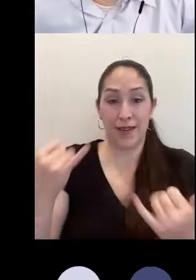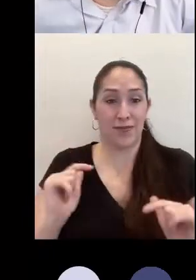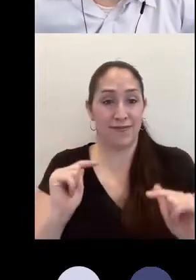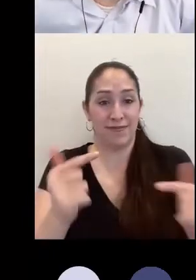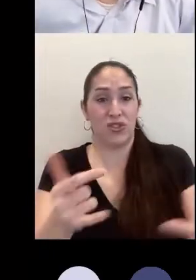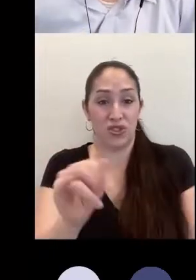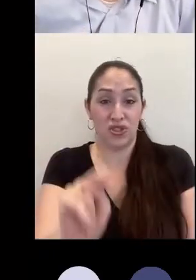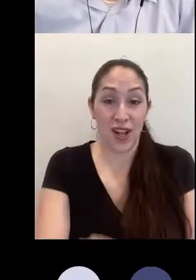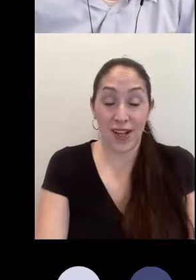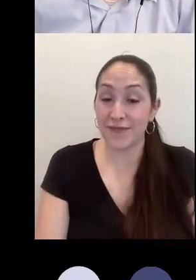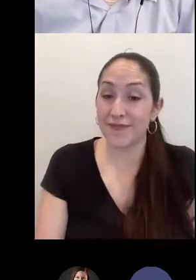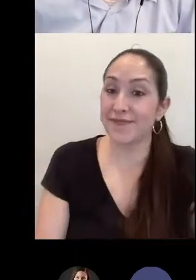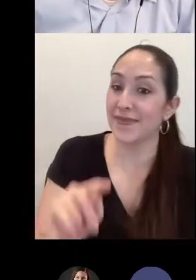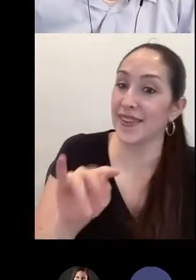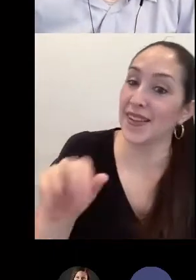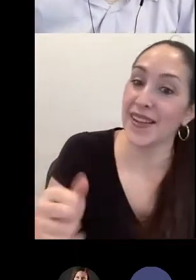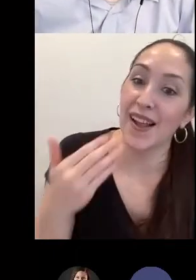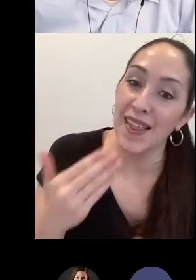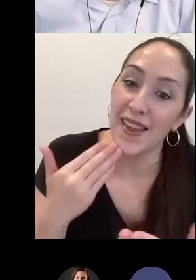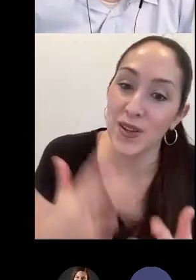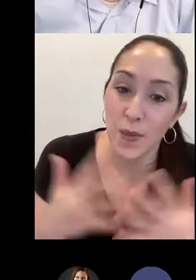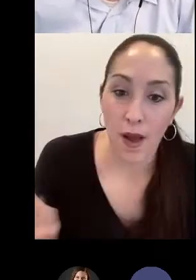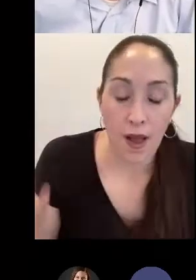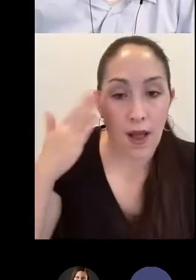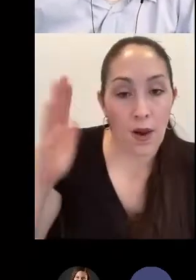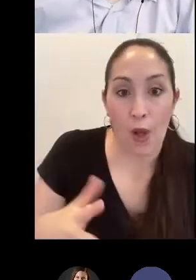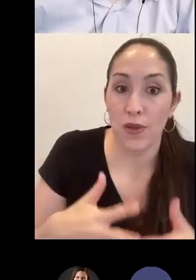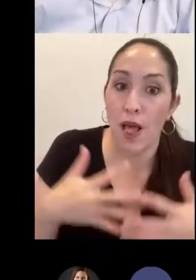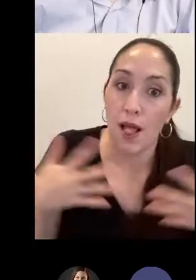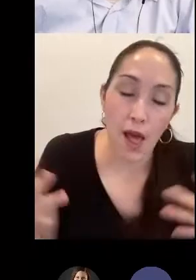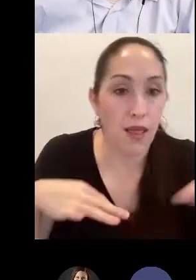Tina, thank you so much. I know that was a mouthful.